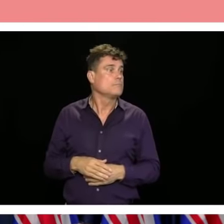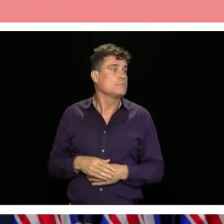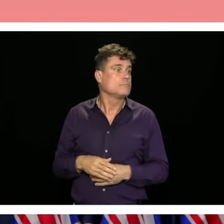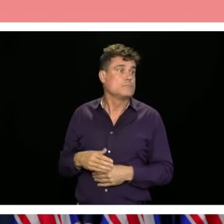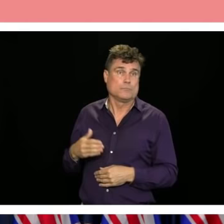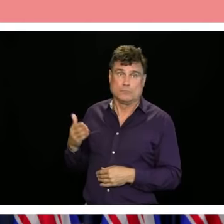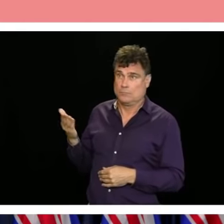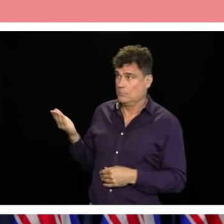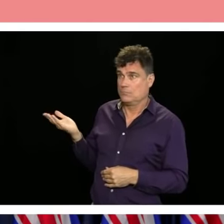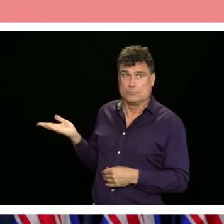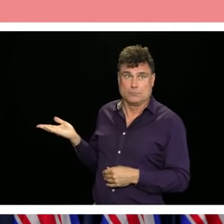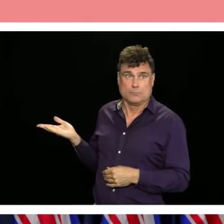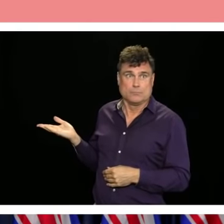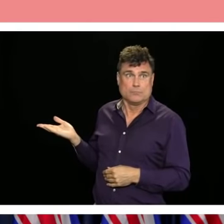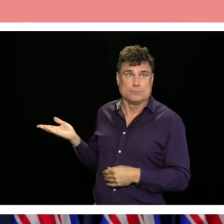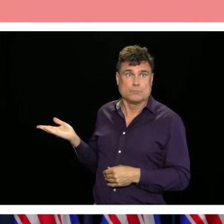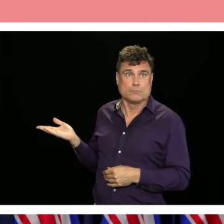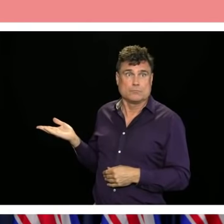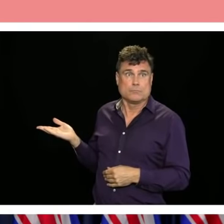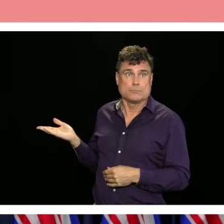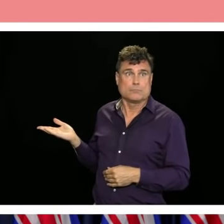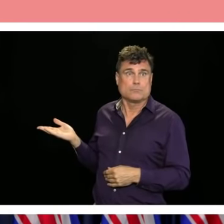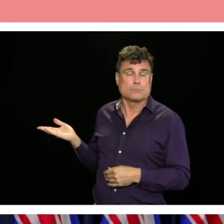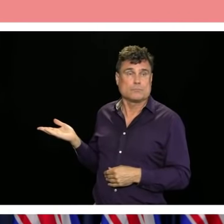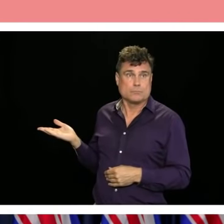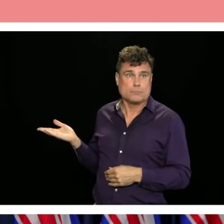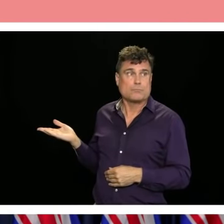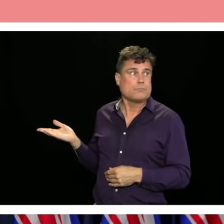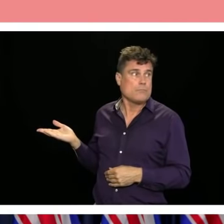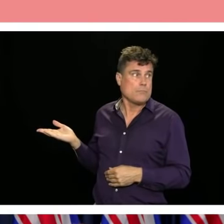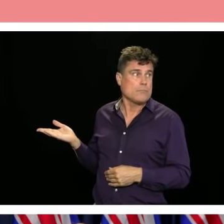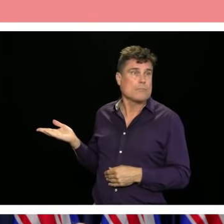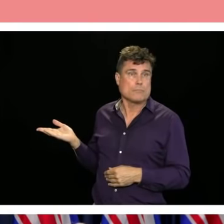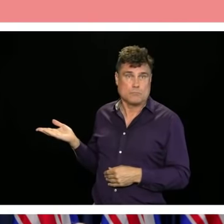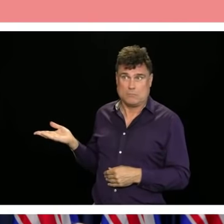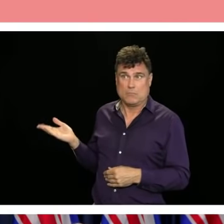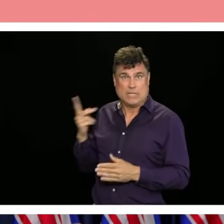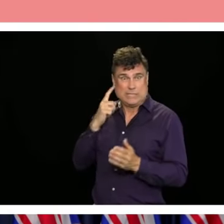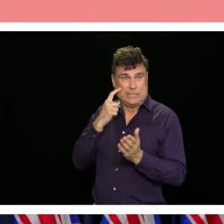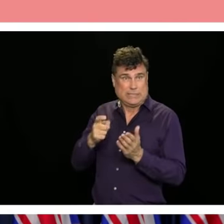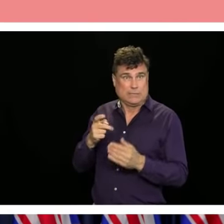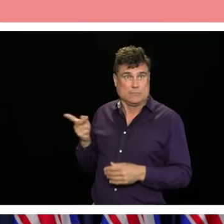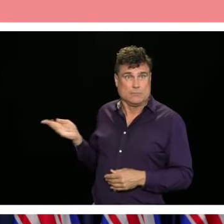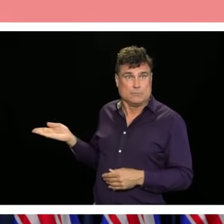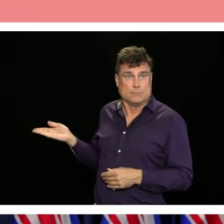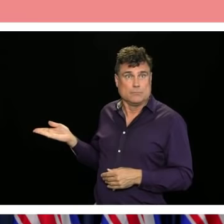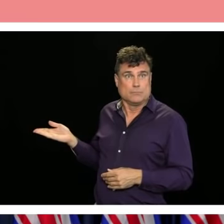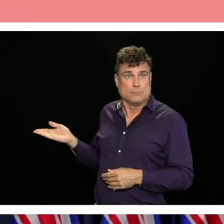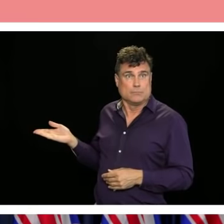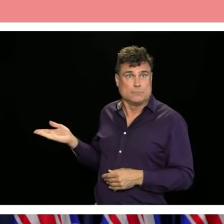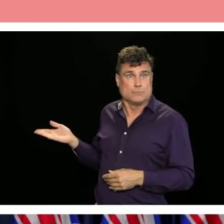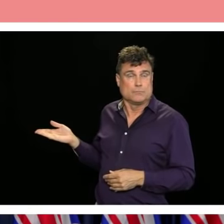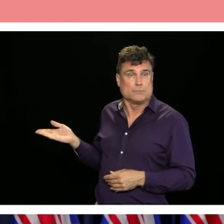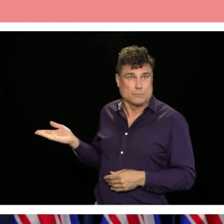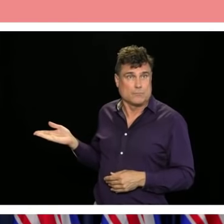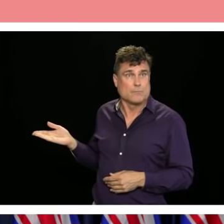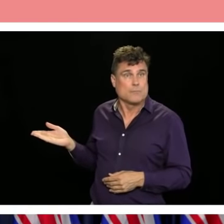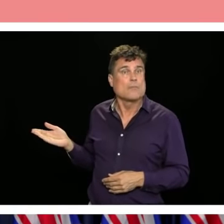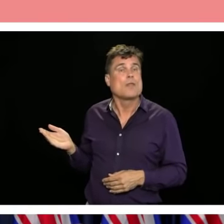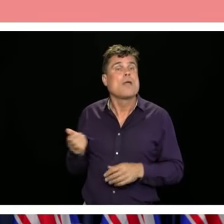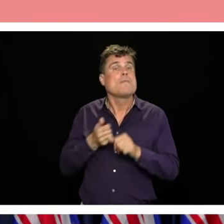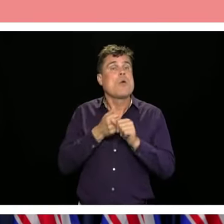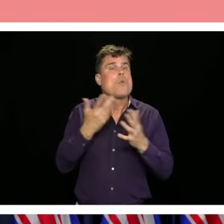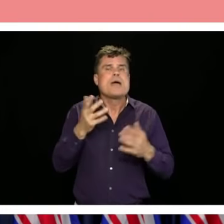the disease on people who do get infected. And this slide reflects the fact that it is as we get